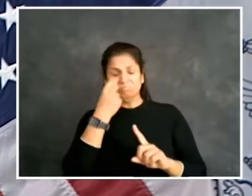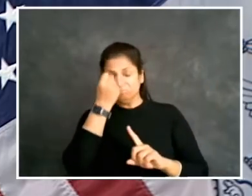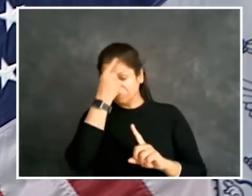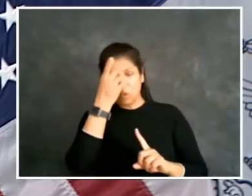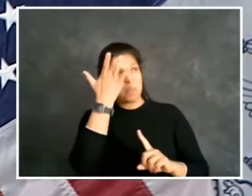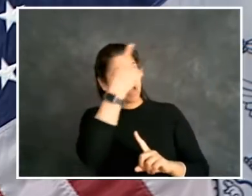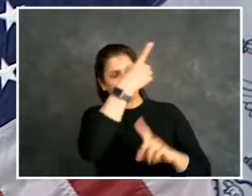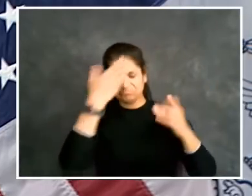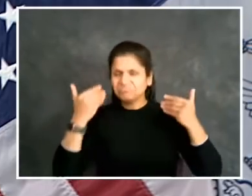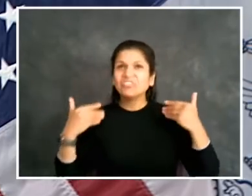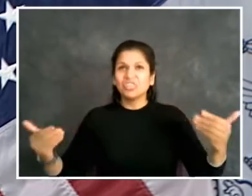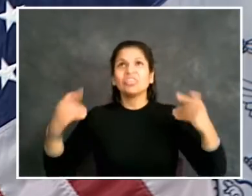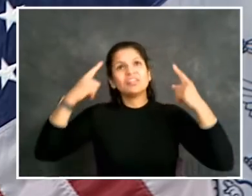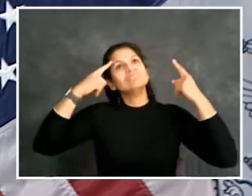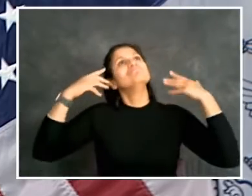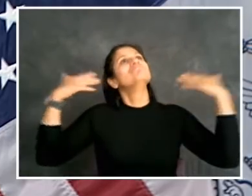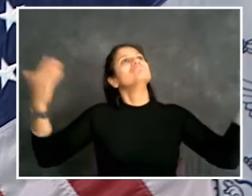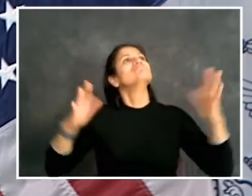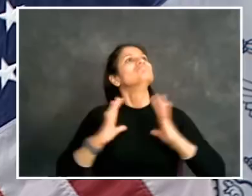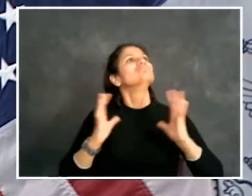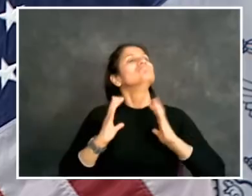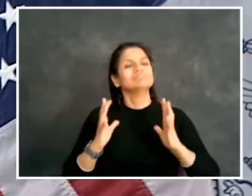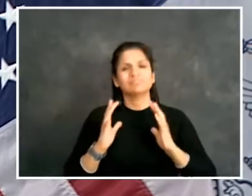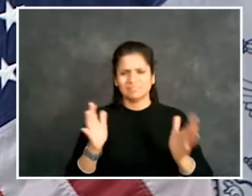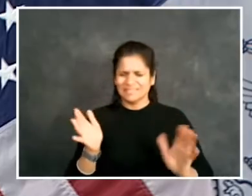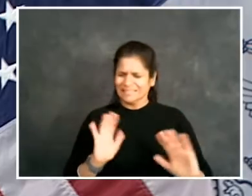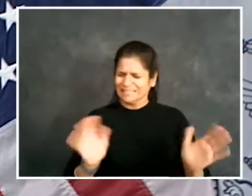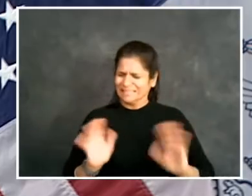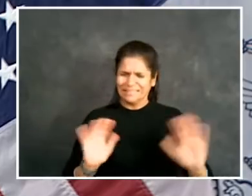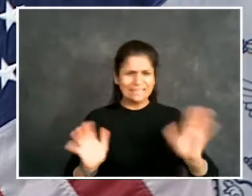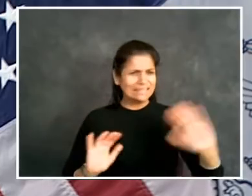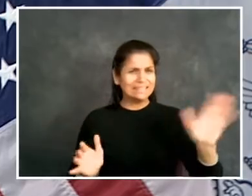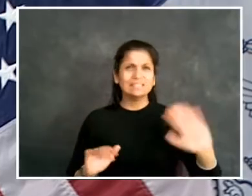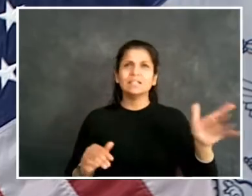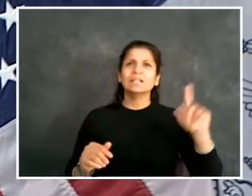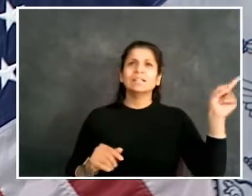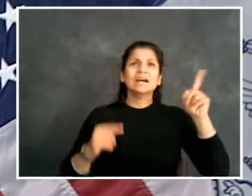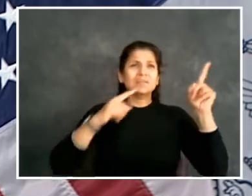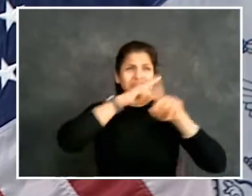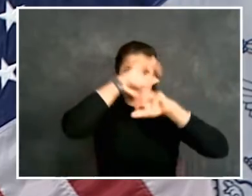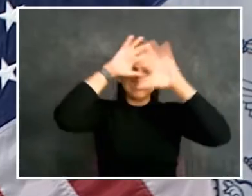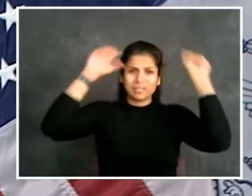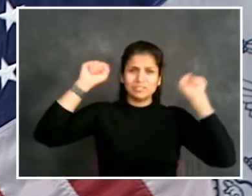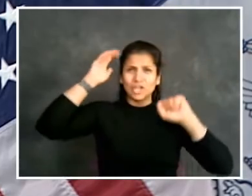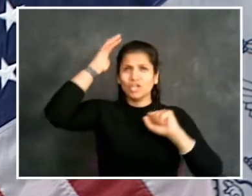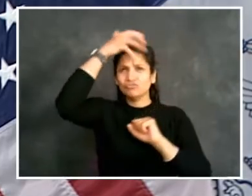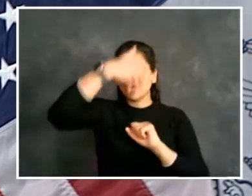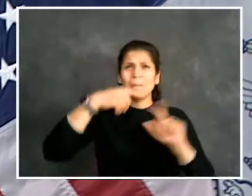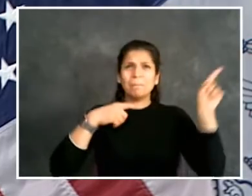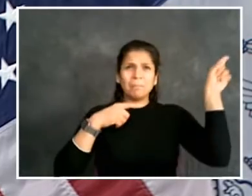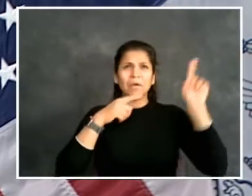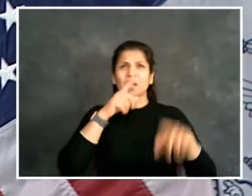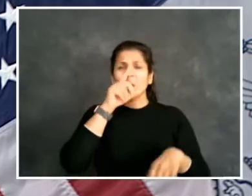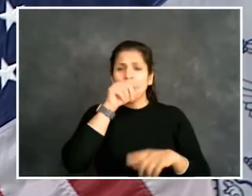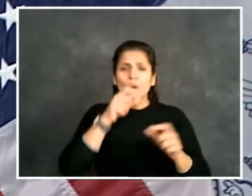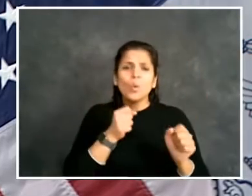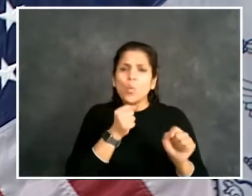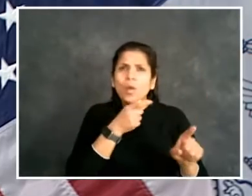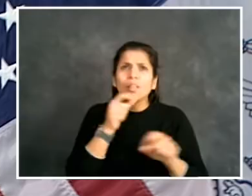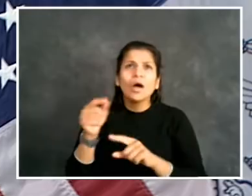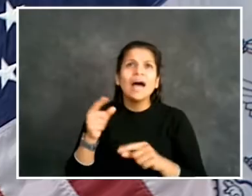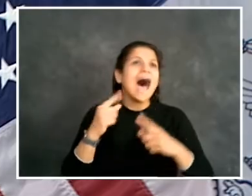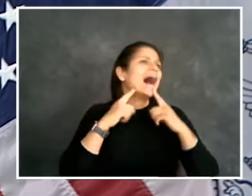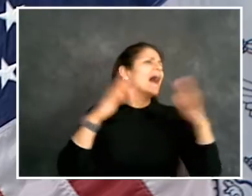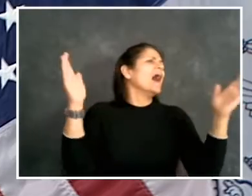dangerous. So telling people, oh, open up, there's nothing to worry about, when we see the horrible things happening at the meat packing plants